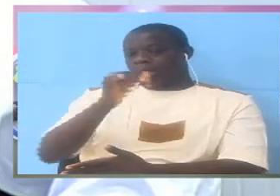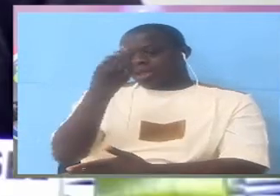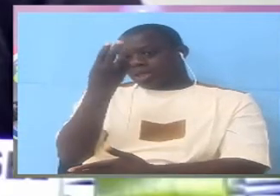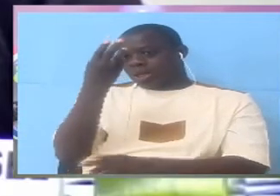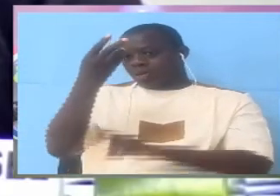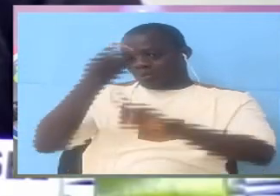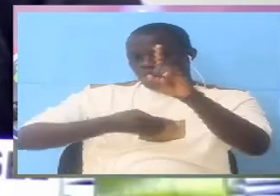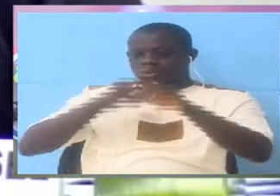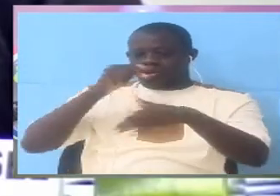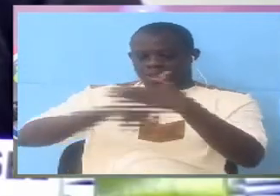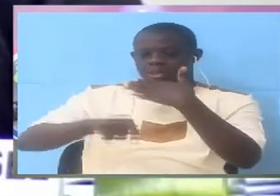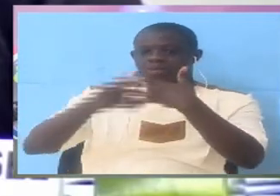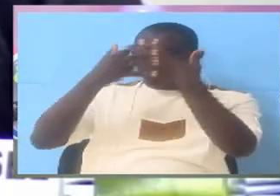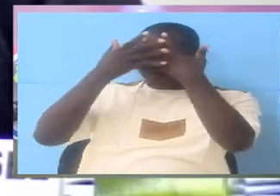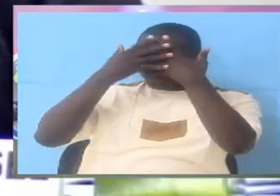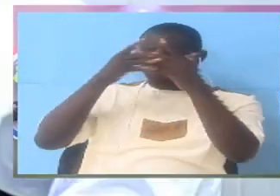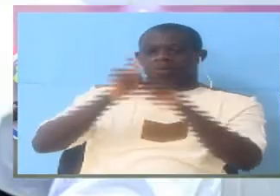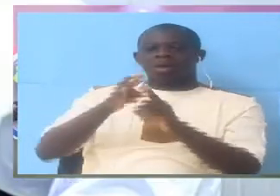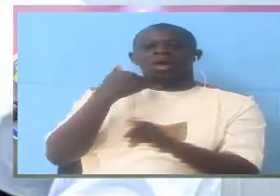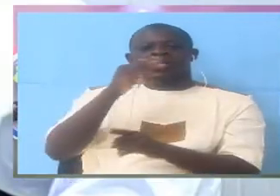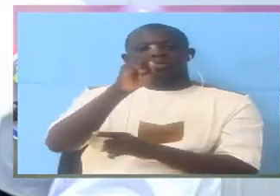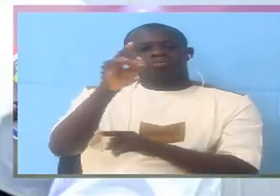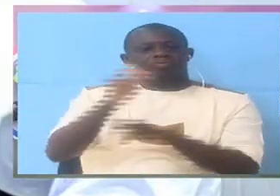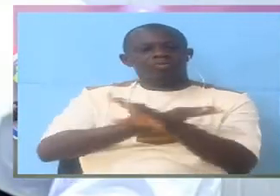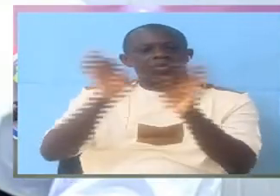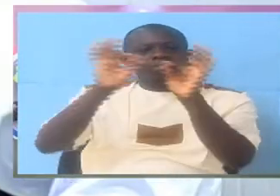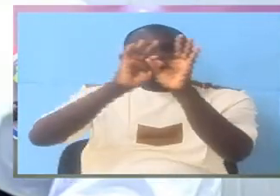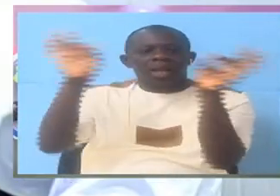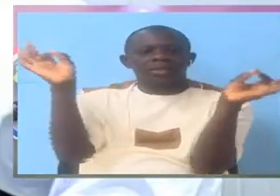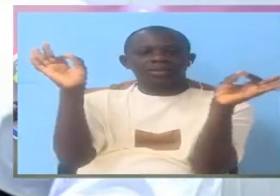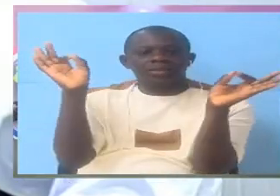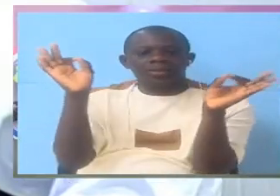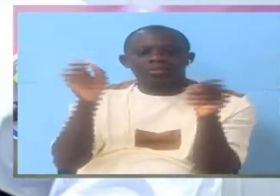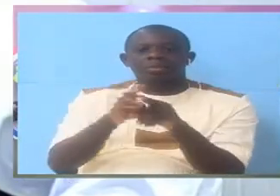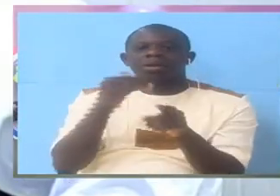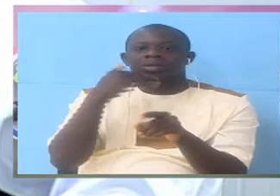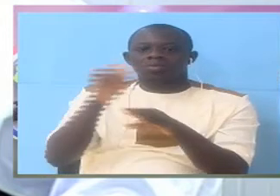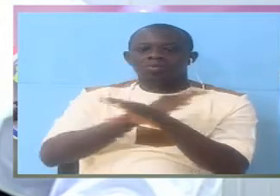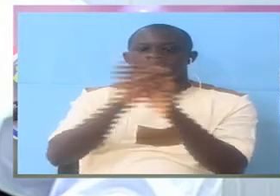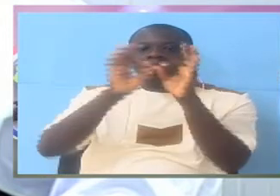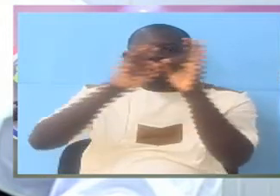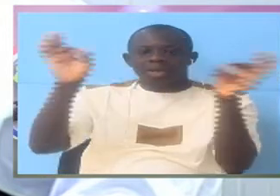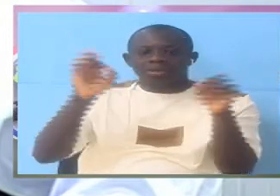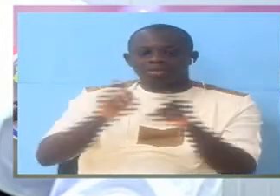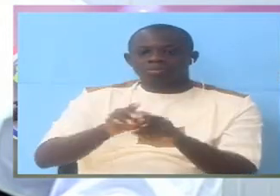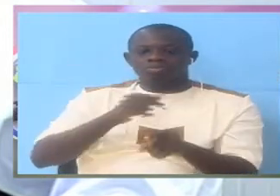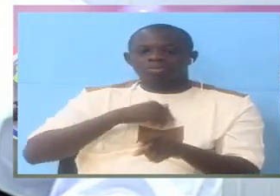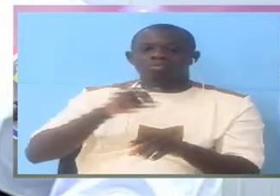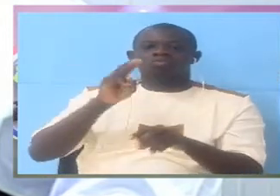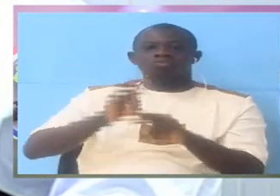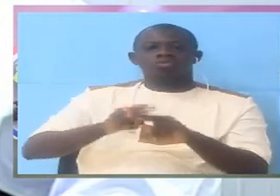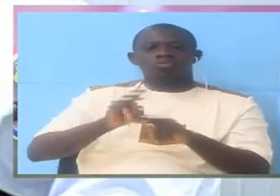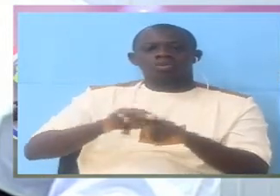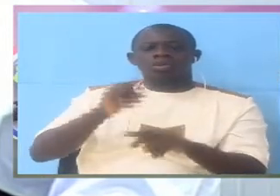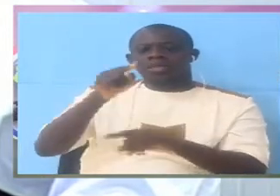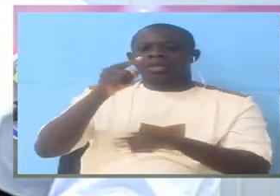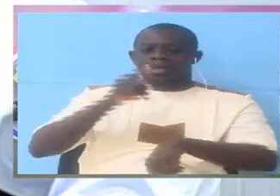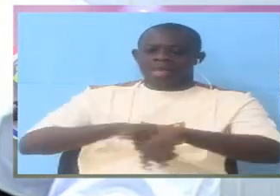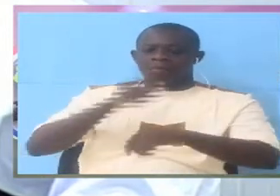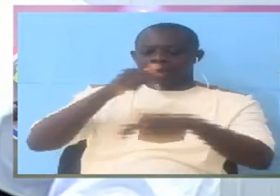Was it nice? Was it nice? Spending that time at Mile 2 prison?